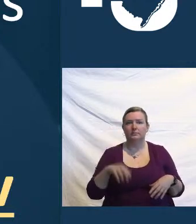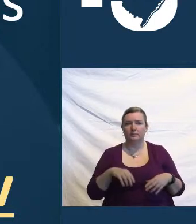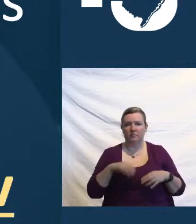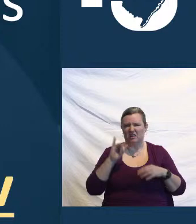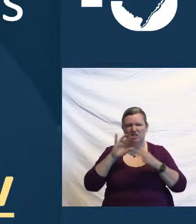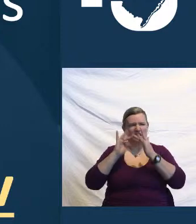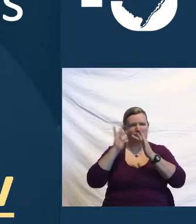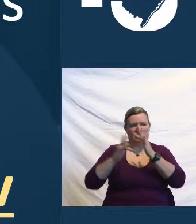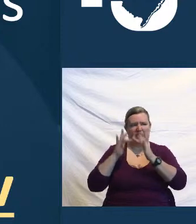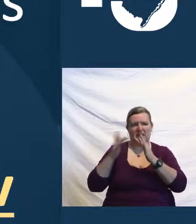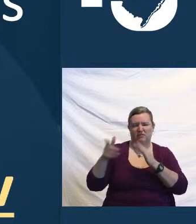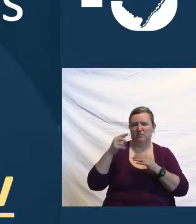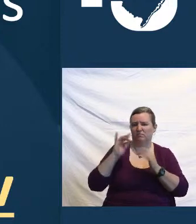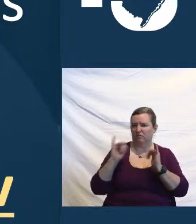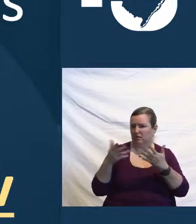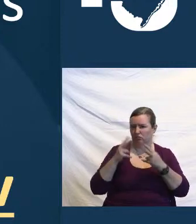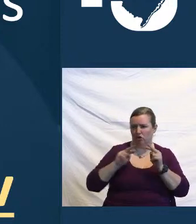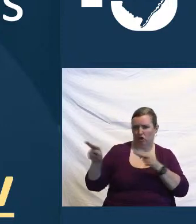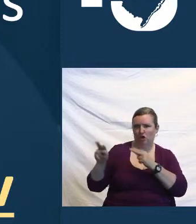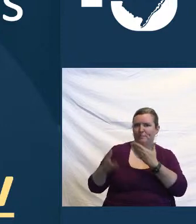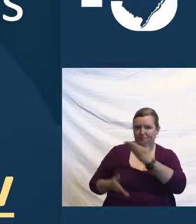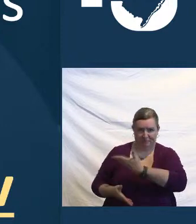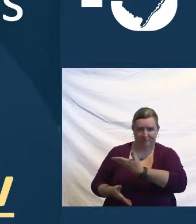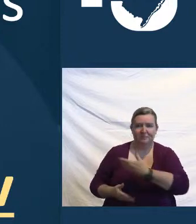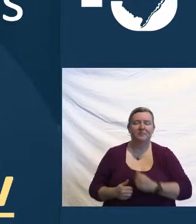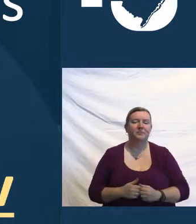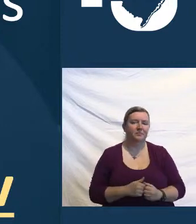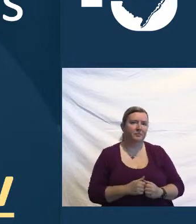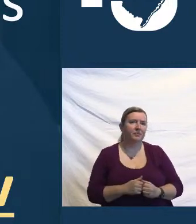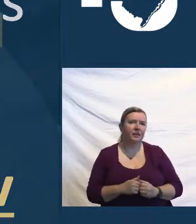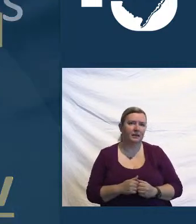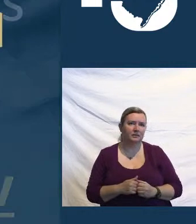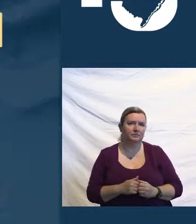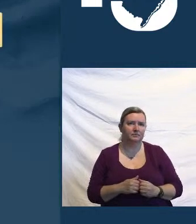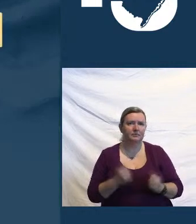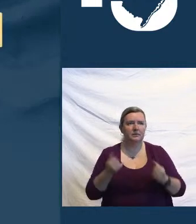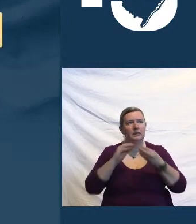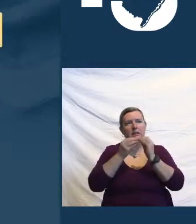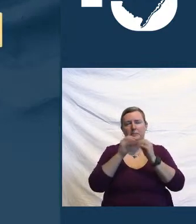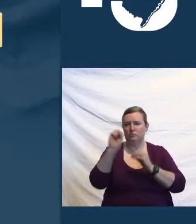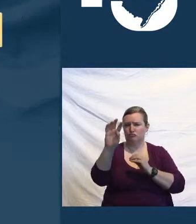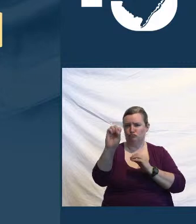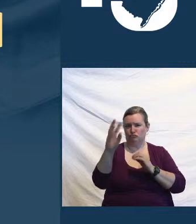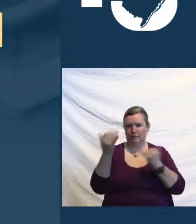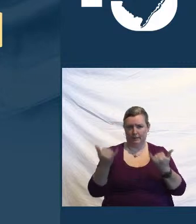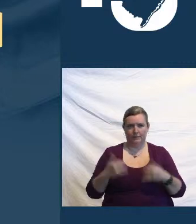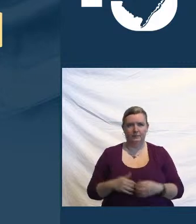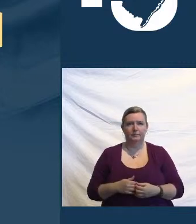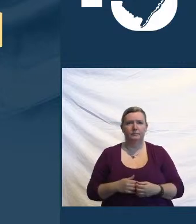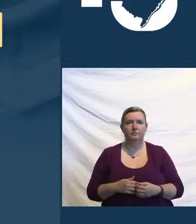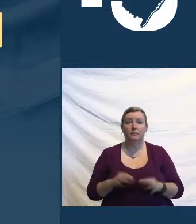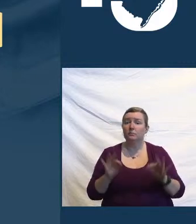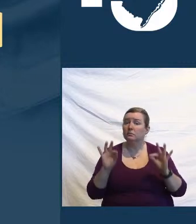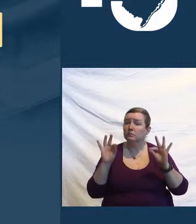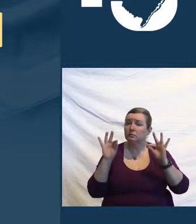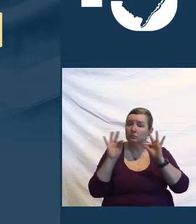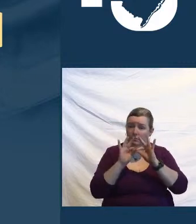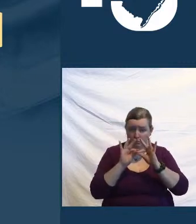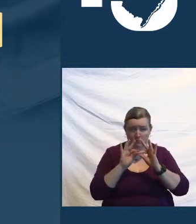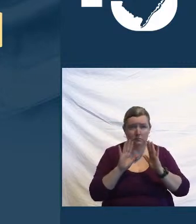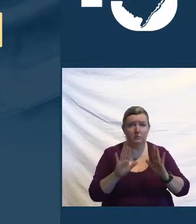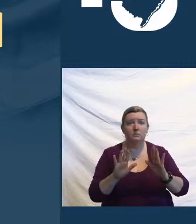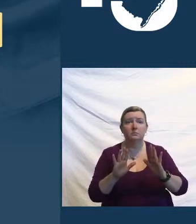excludednjfund.nj.gov. And with that, let's move to today's numbers. The important thing with today's